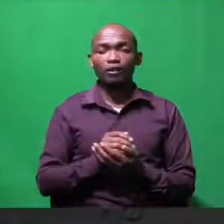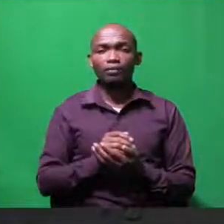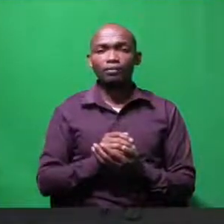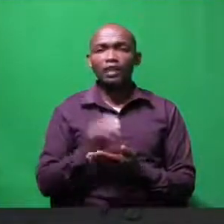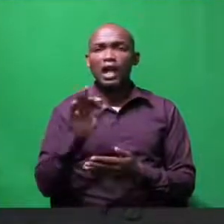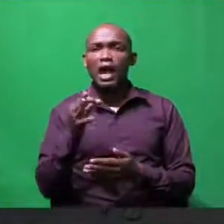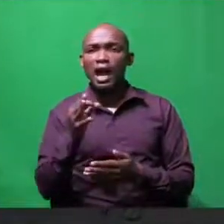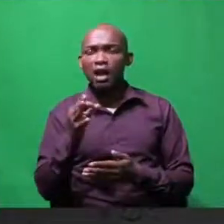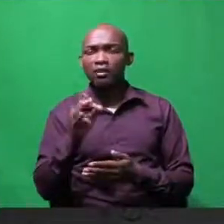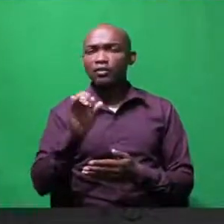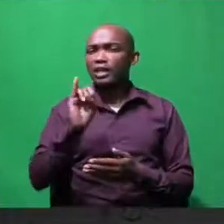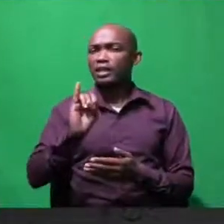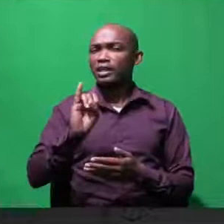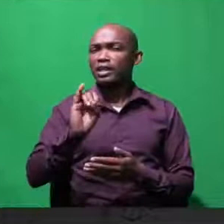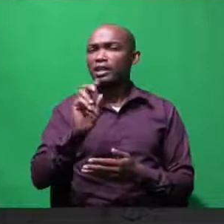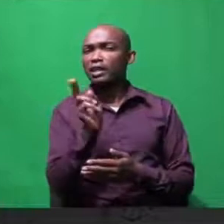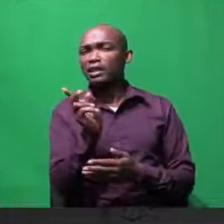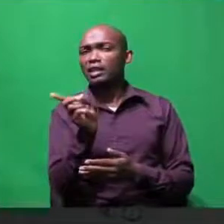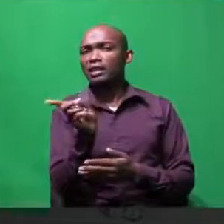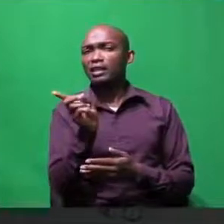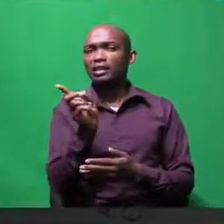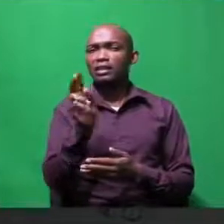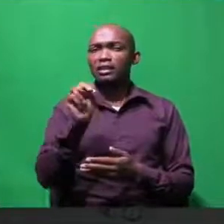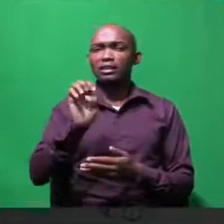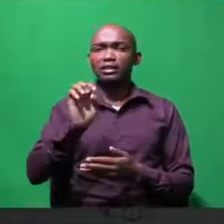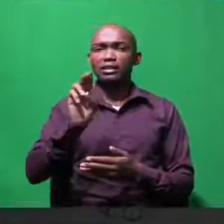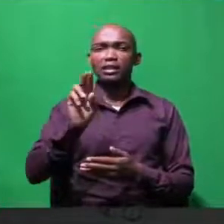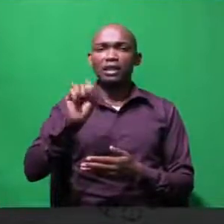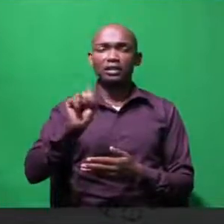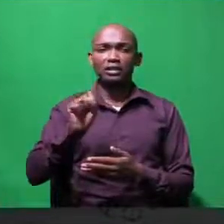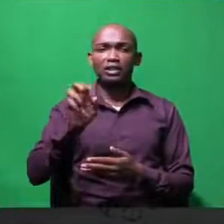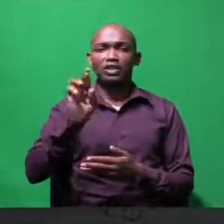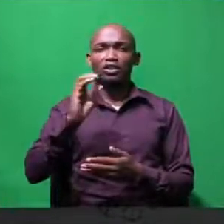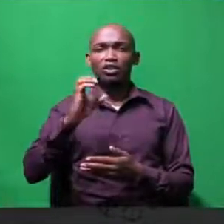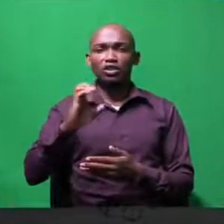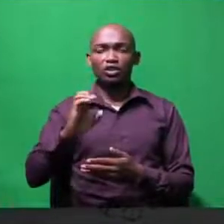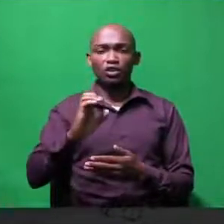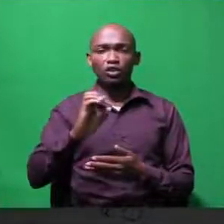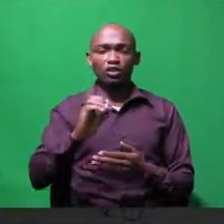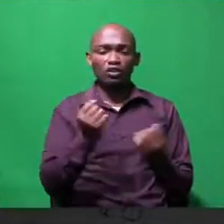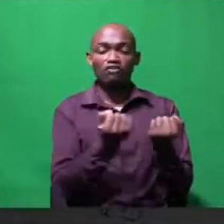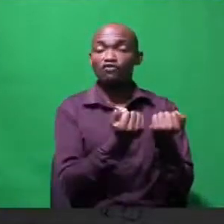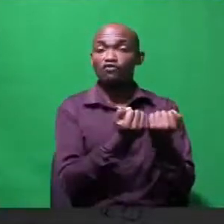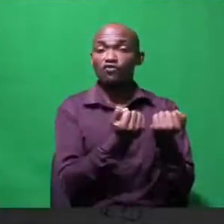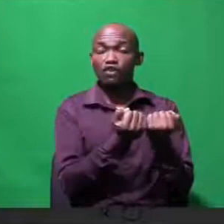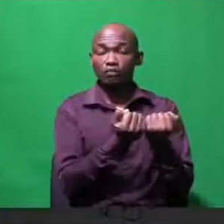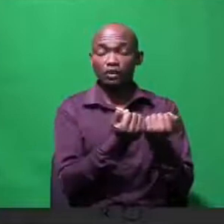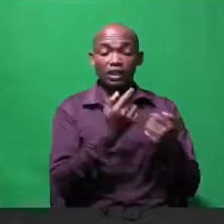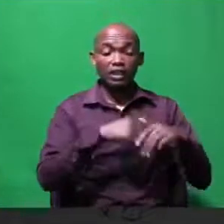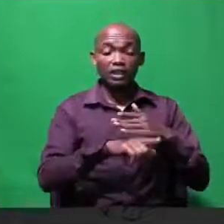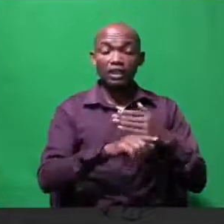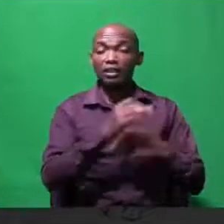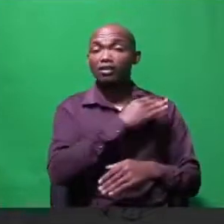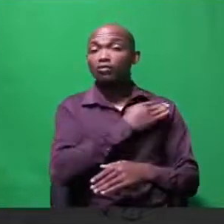How the igneous rock is formed? My students, let us remember in Form